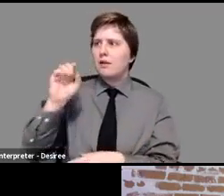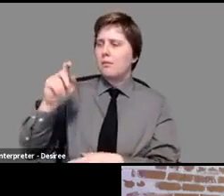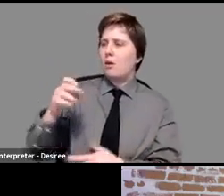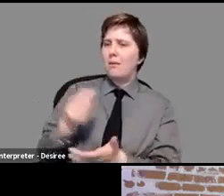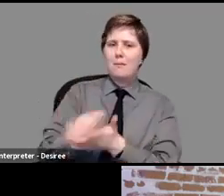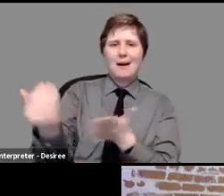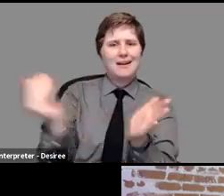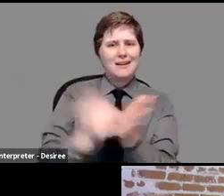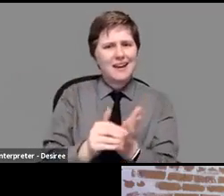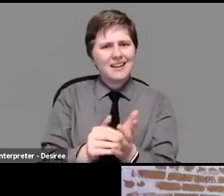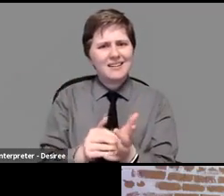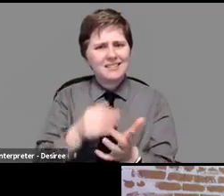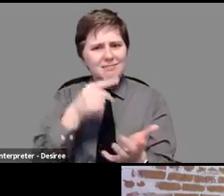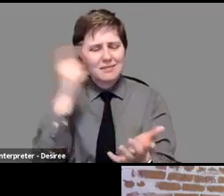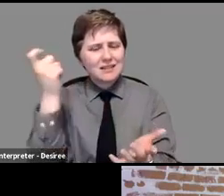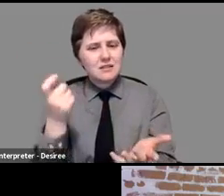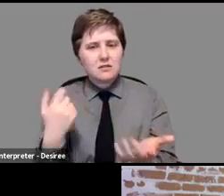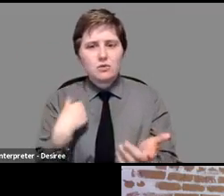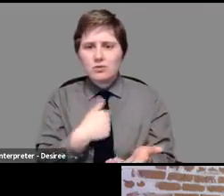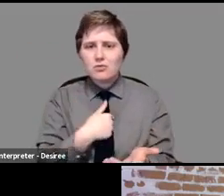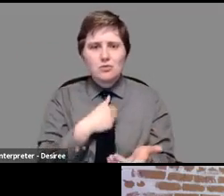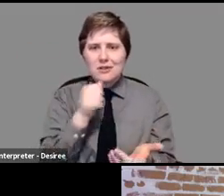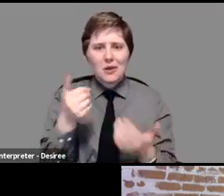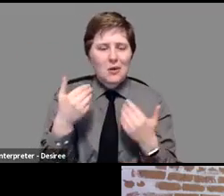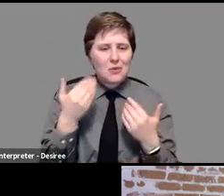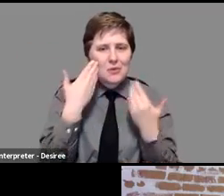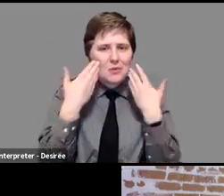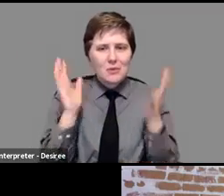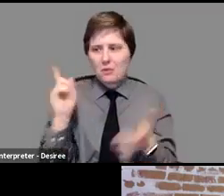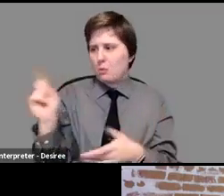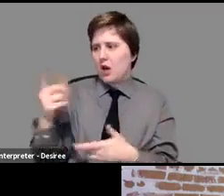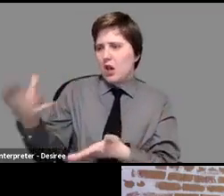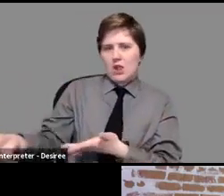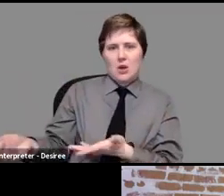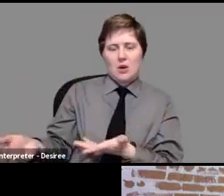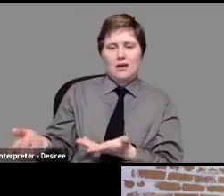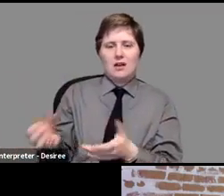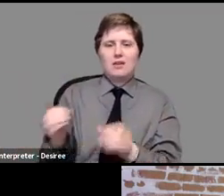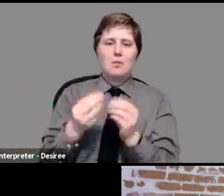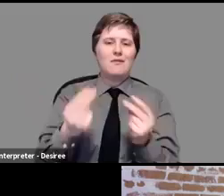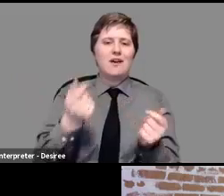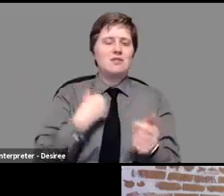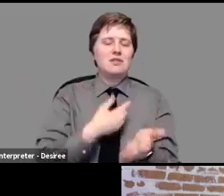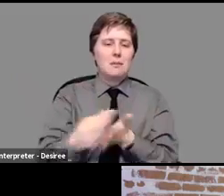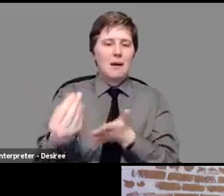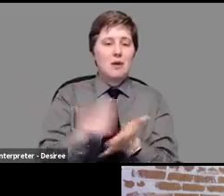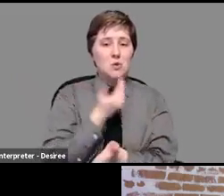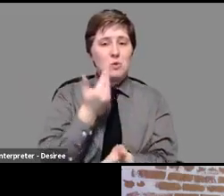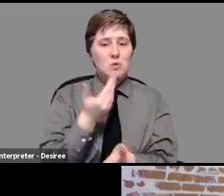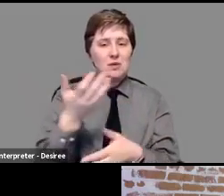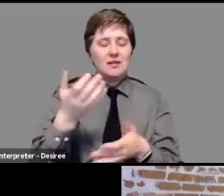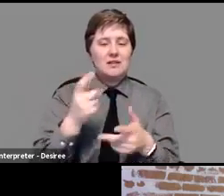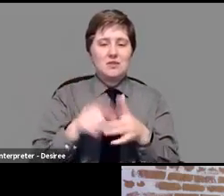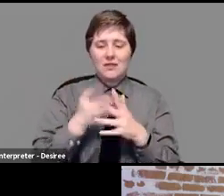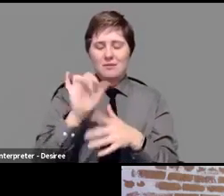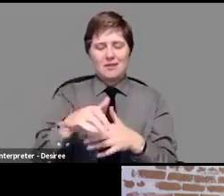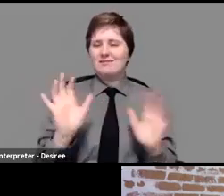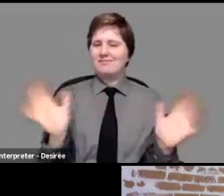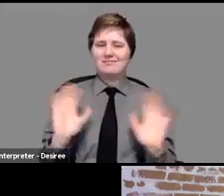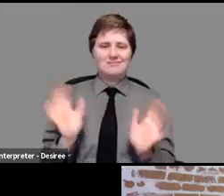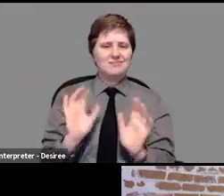buying another one just because we don't know where the other tool was. And it's just faster for us to buy new and start from there. And so it's just